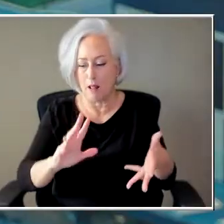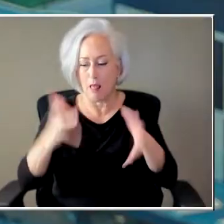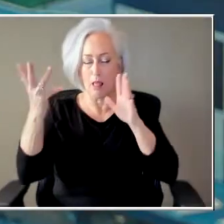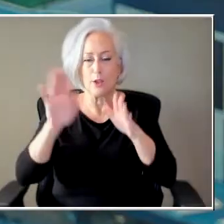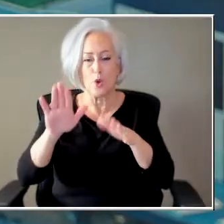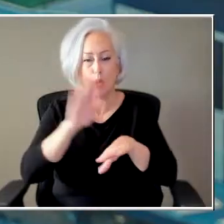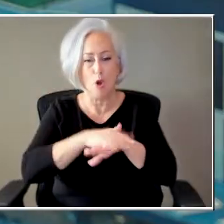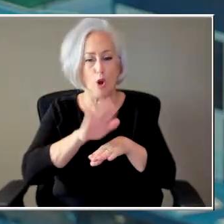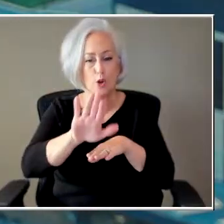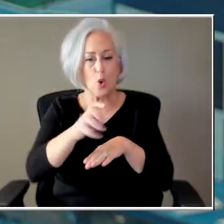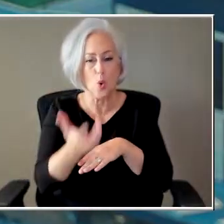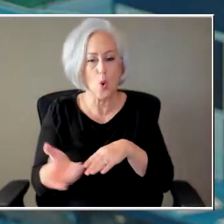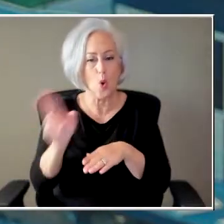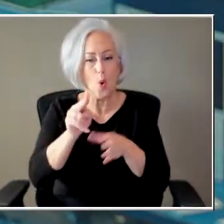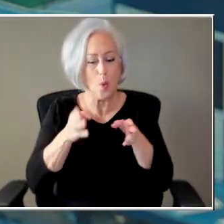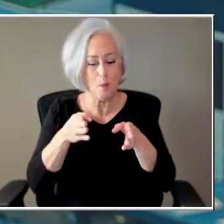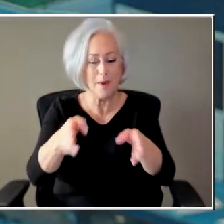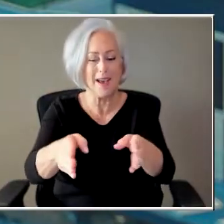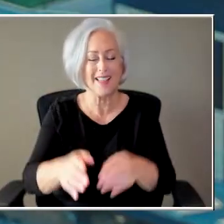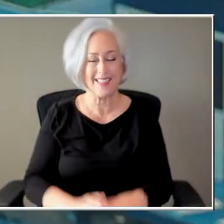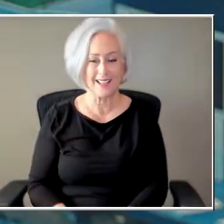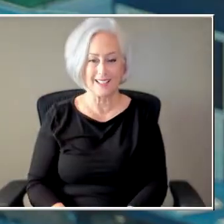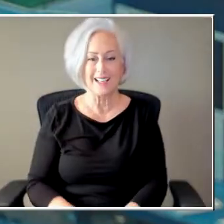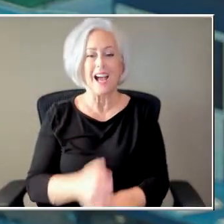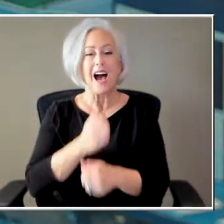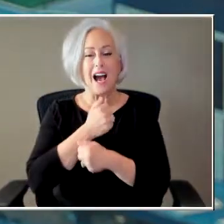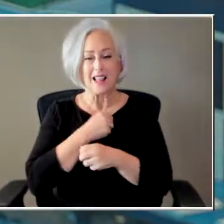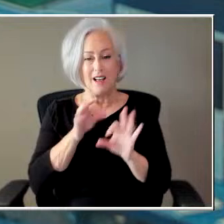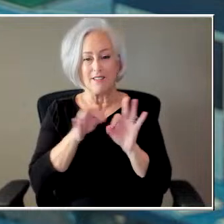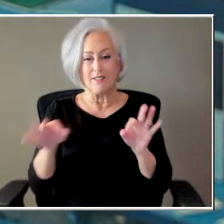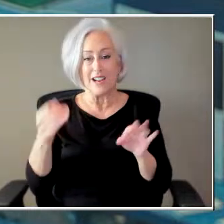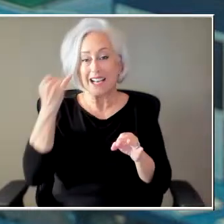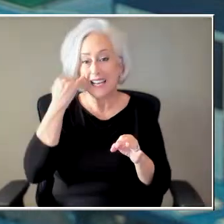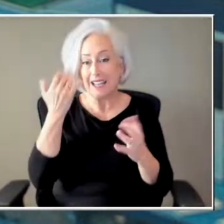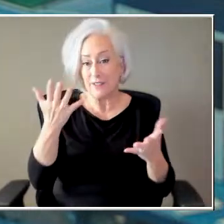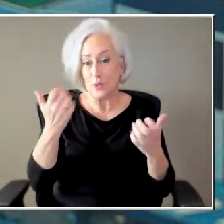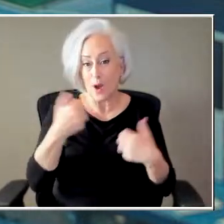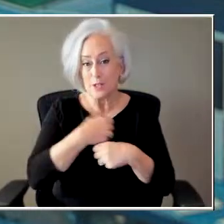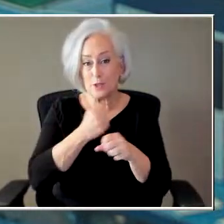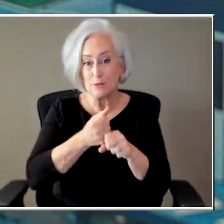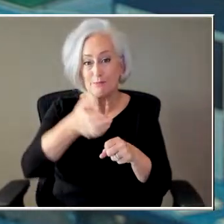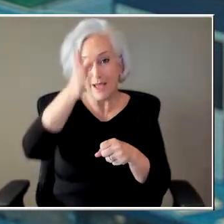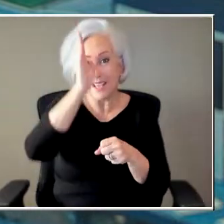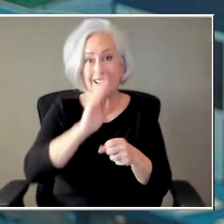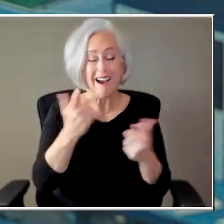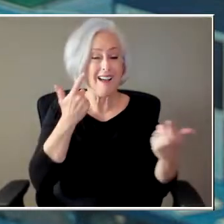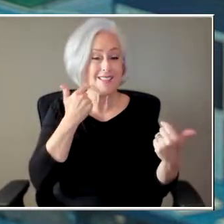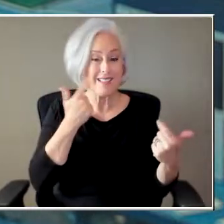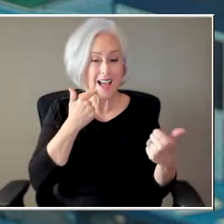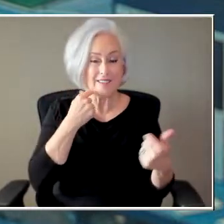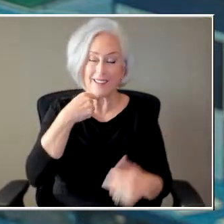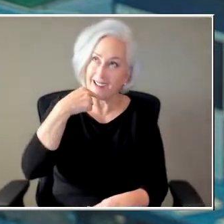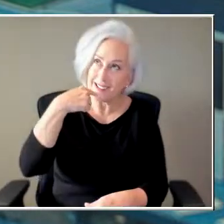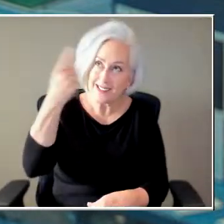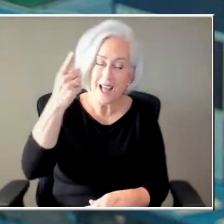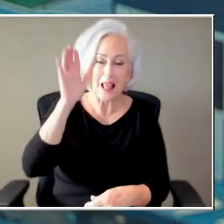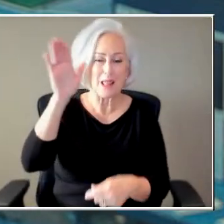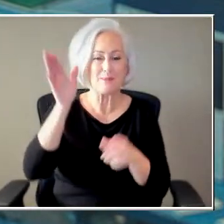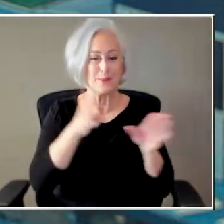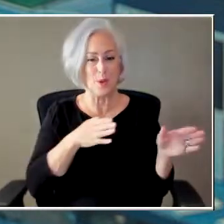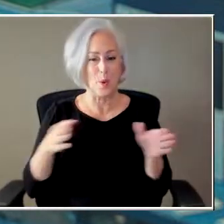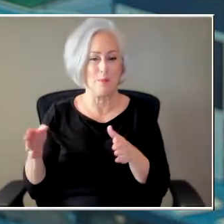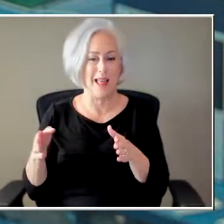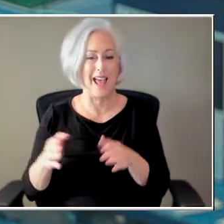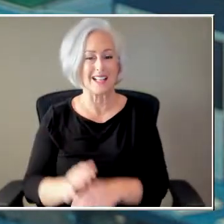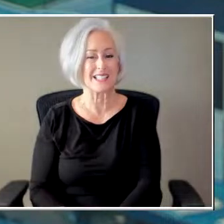I love the phrase, if you want to make God laugh, tell him your plans. Right? And that just,